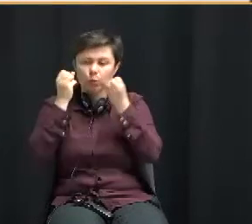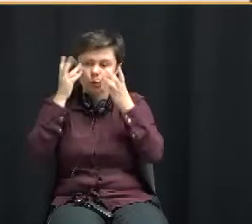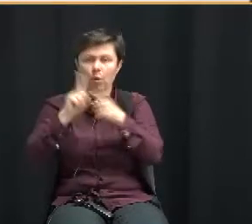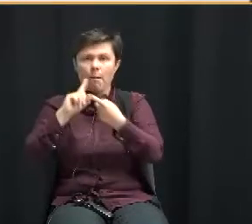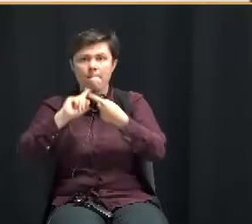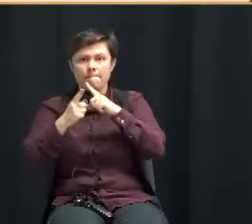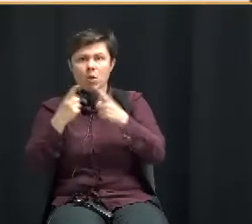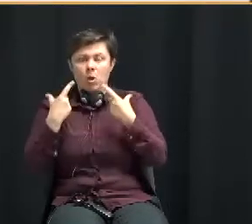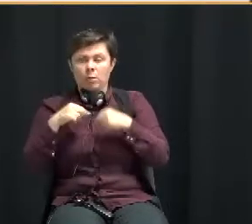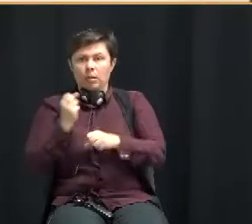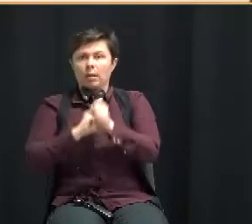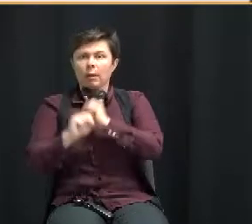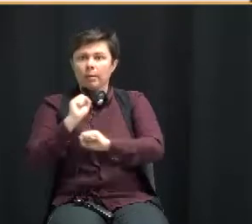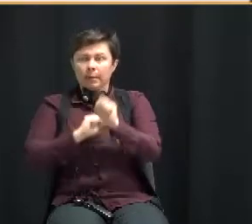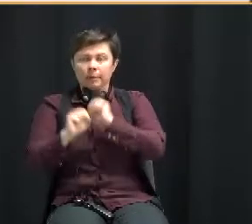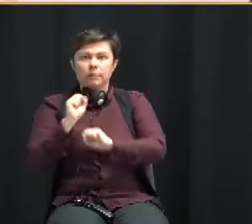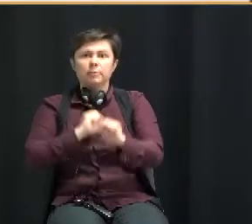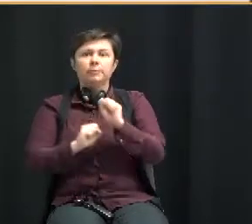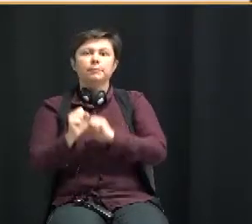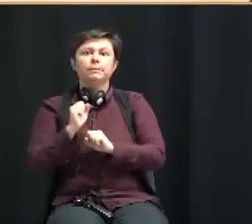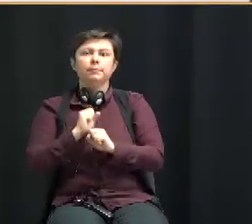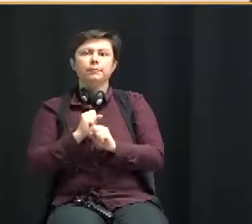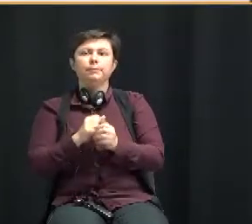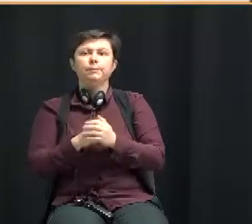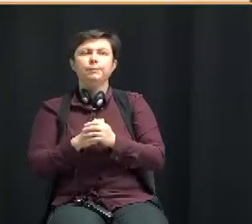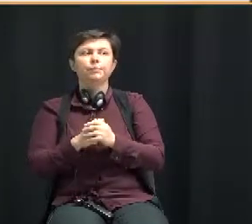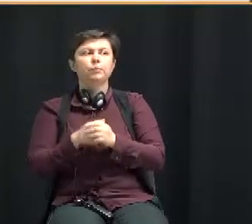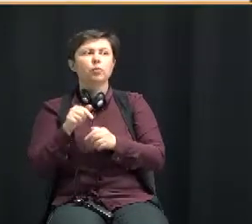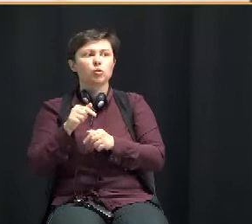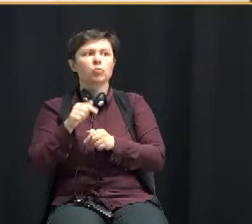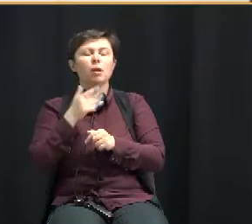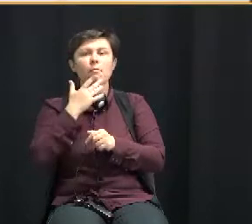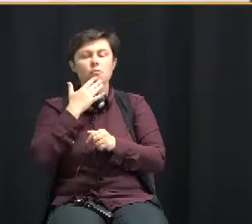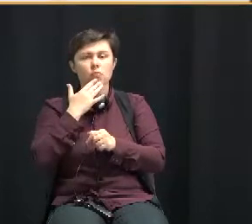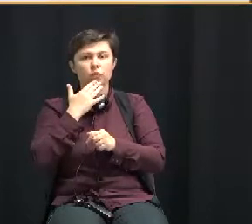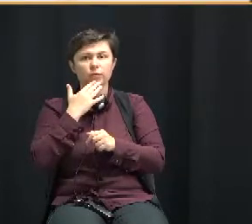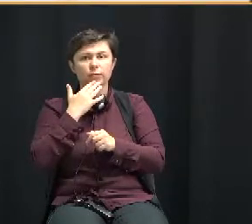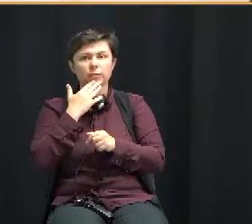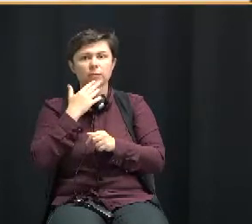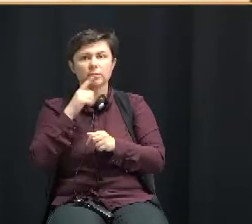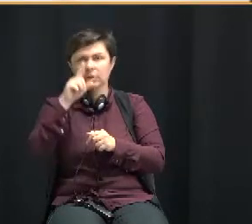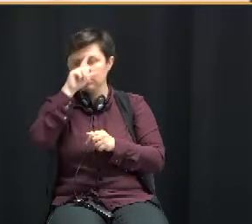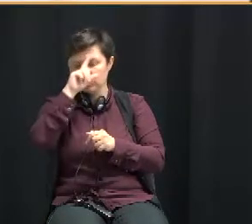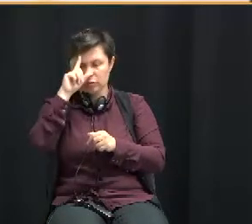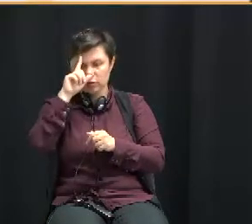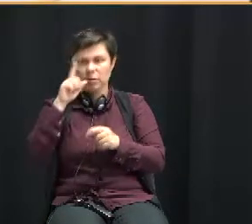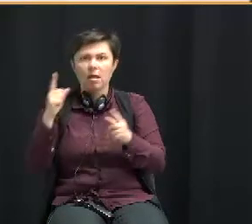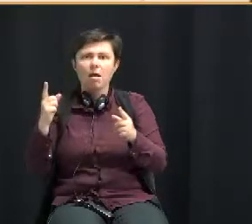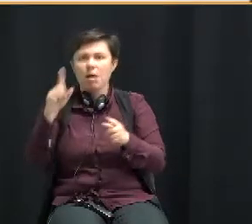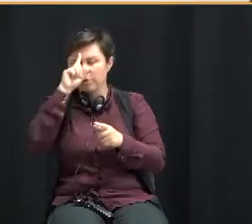talk about cultural exclusion also of people with disabilities, and here we have